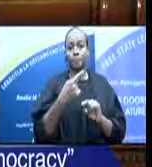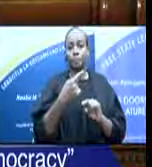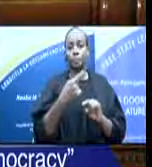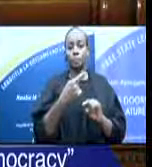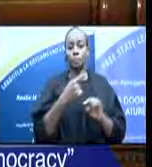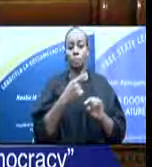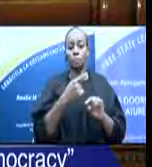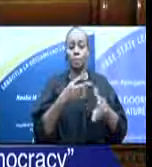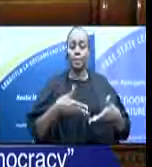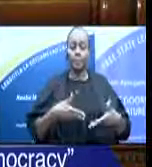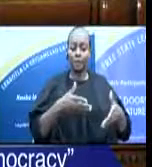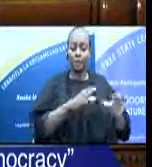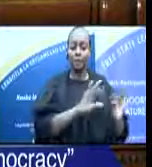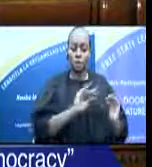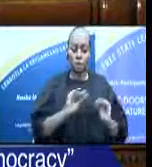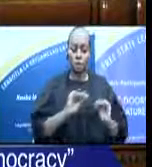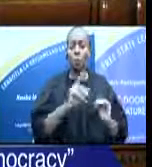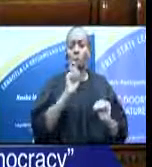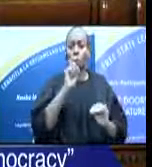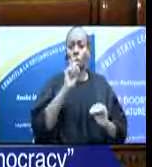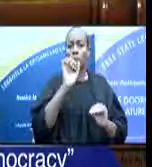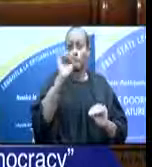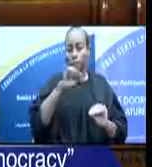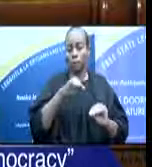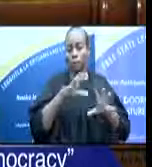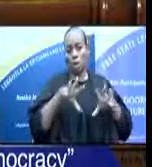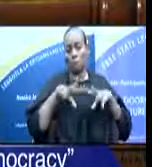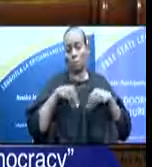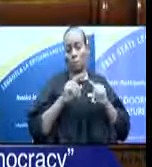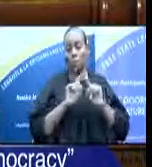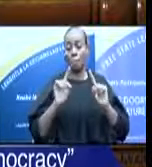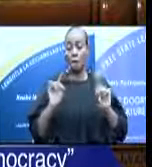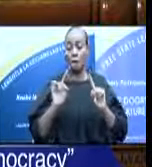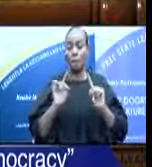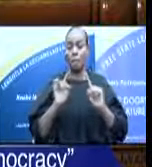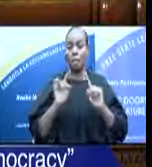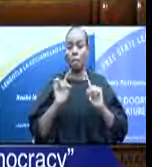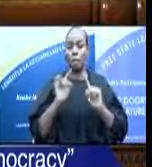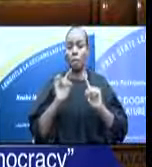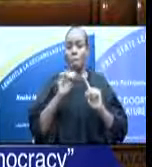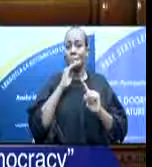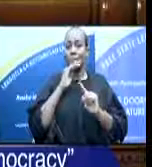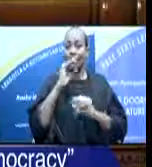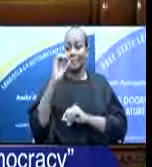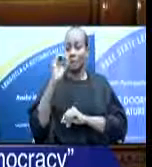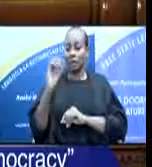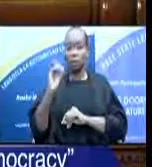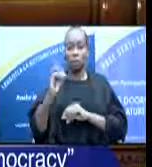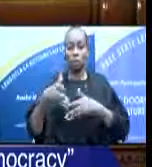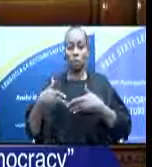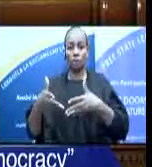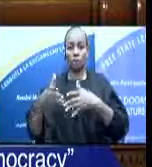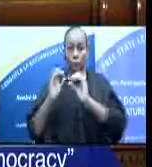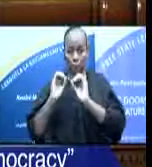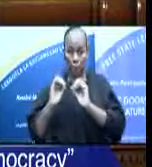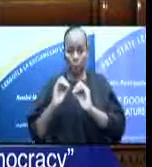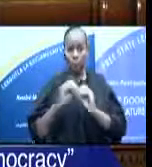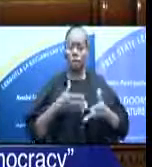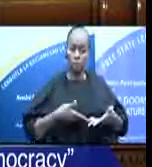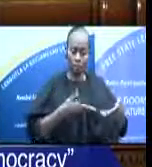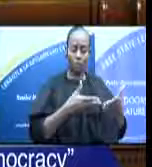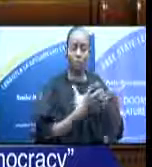slow services, but I will not confirm the public call of no services. There are